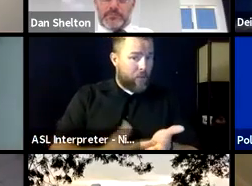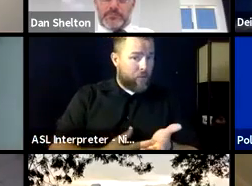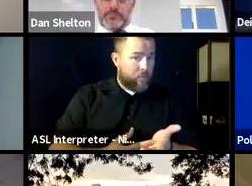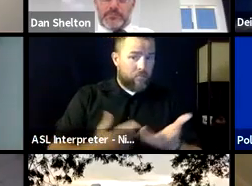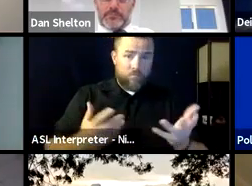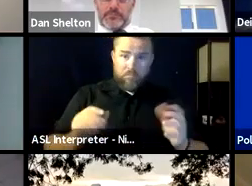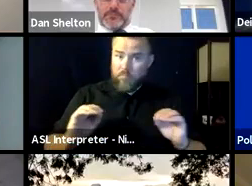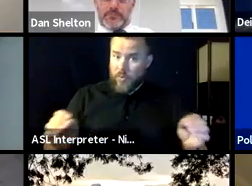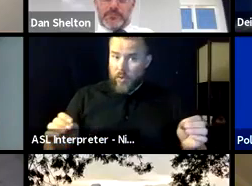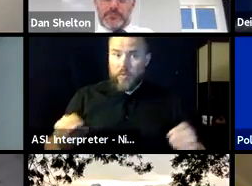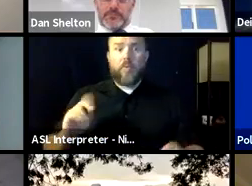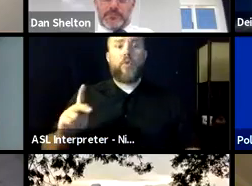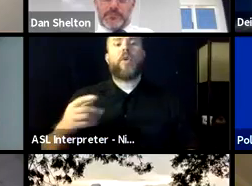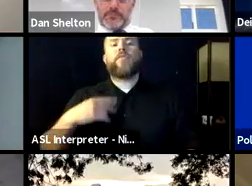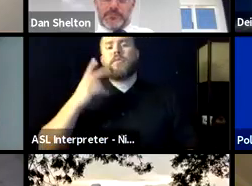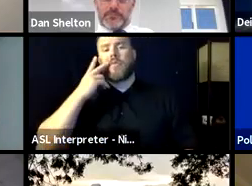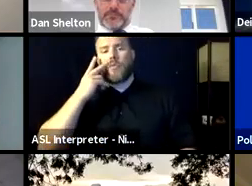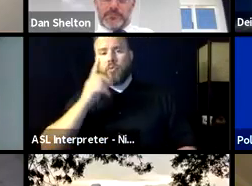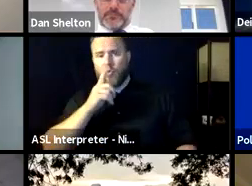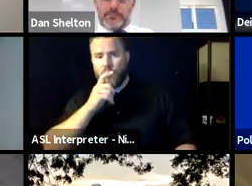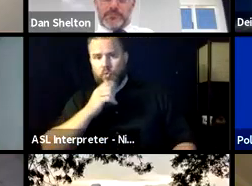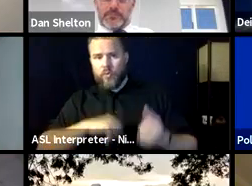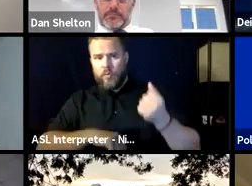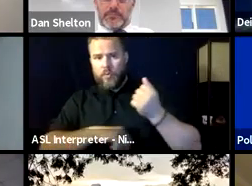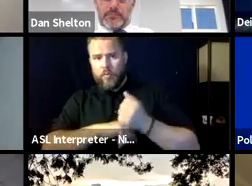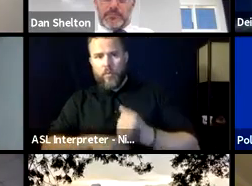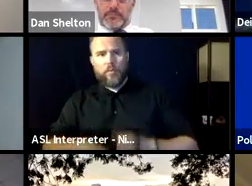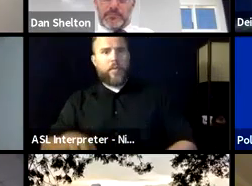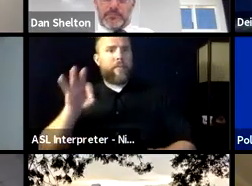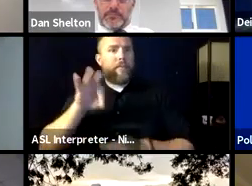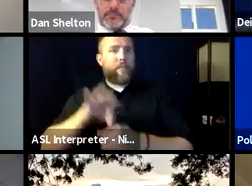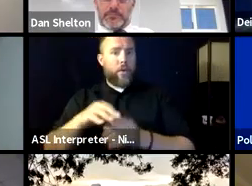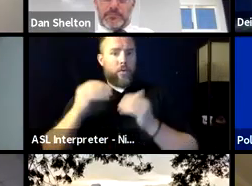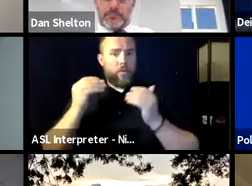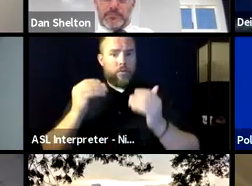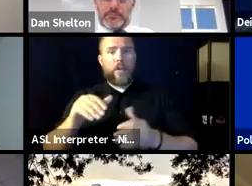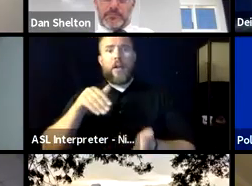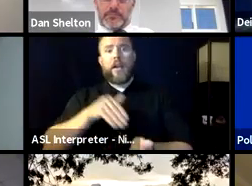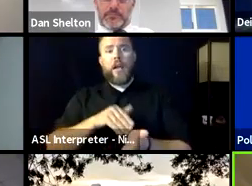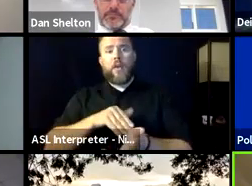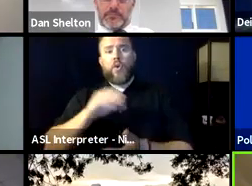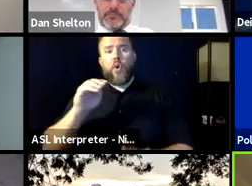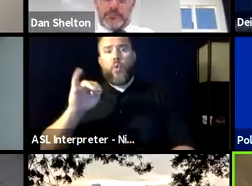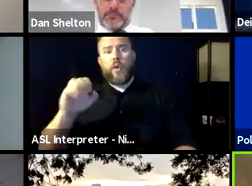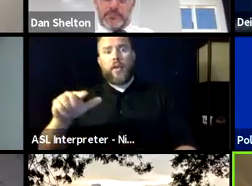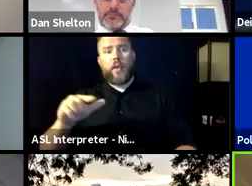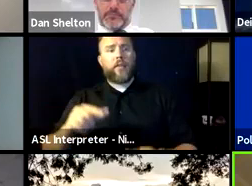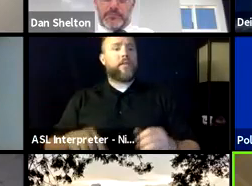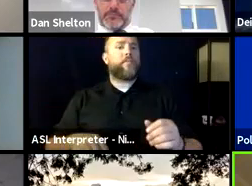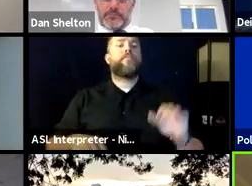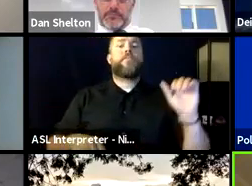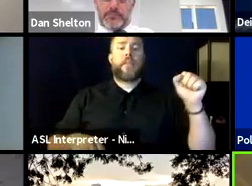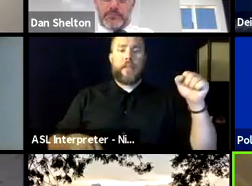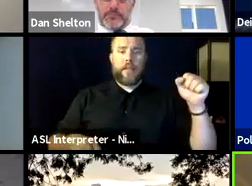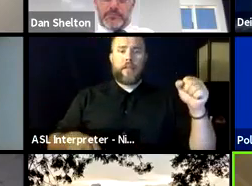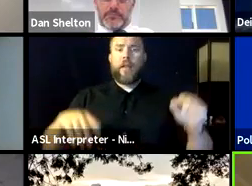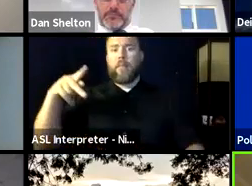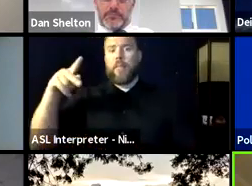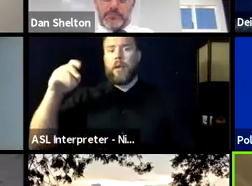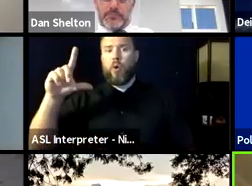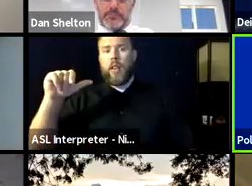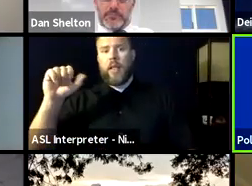Okay. Hearing none, we can go ahead and call the vote. Dr. O'Neill? Claire O'Neill, yes. Mr.